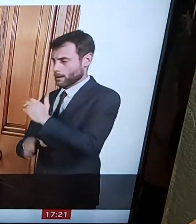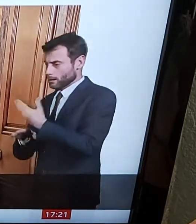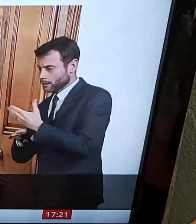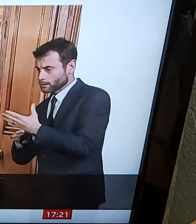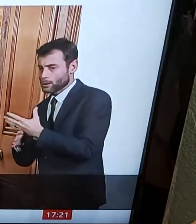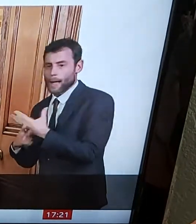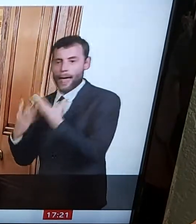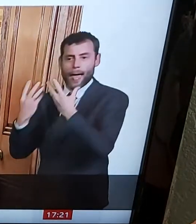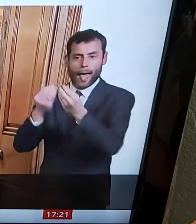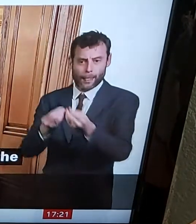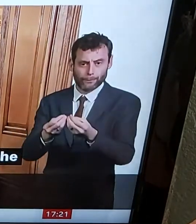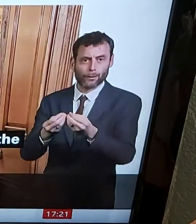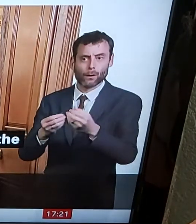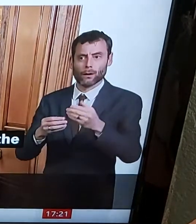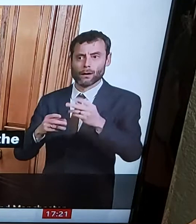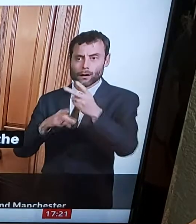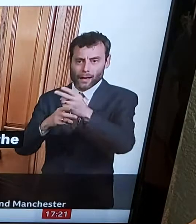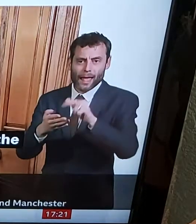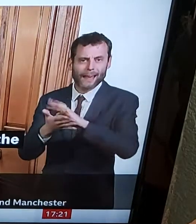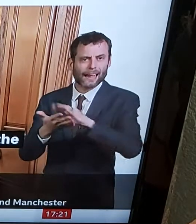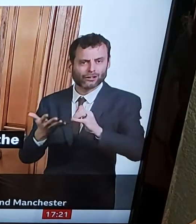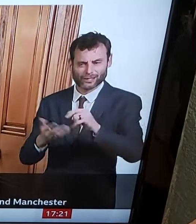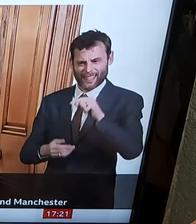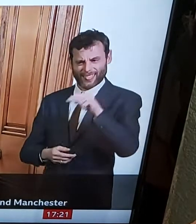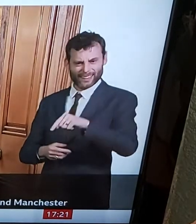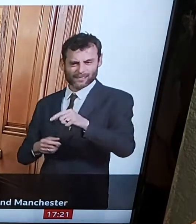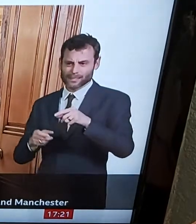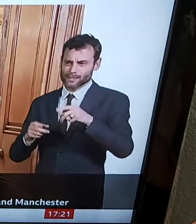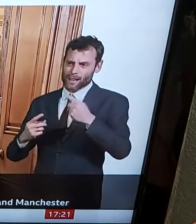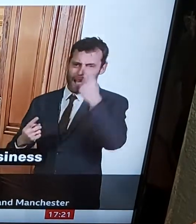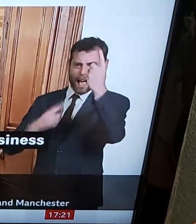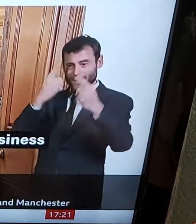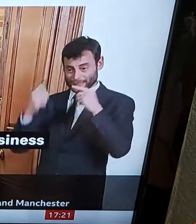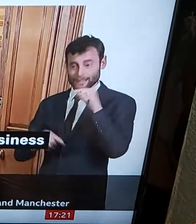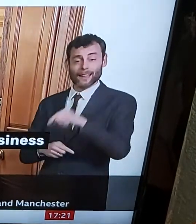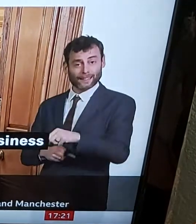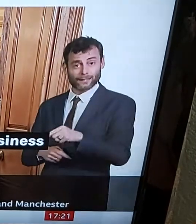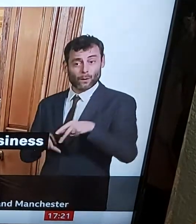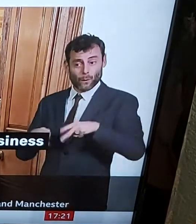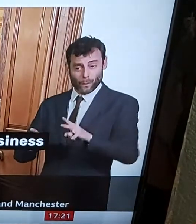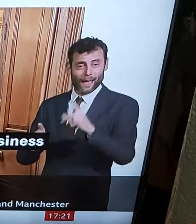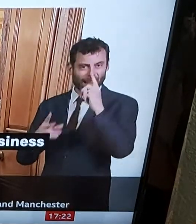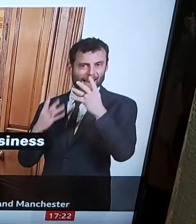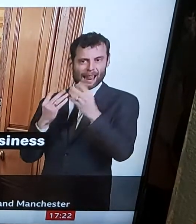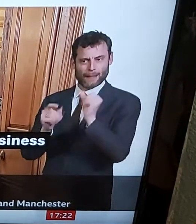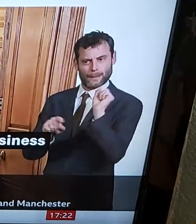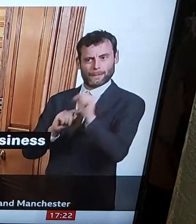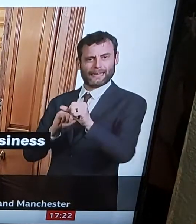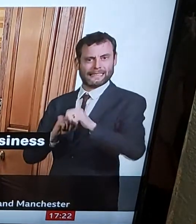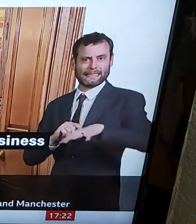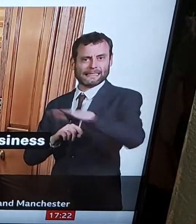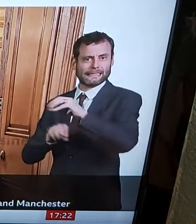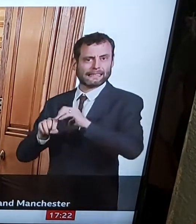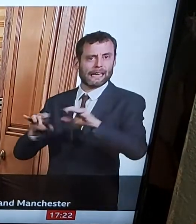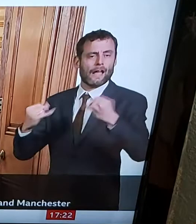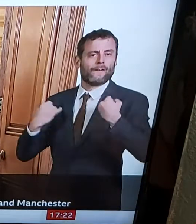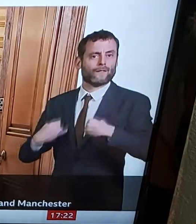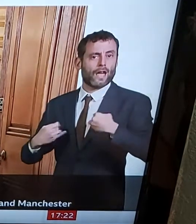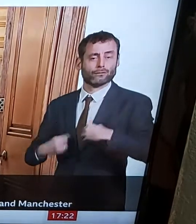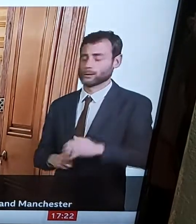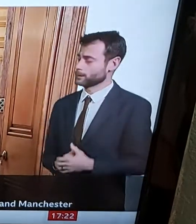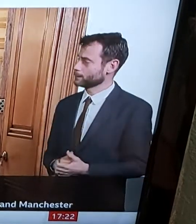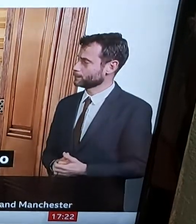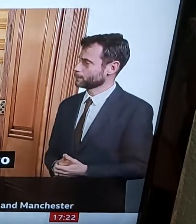government, and enlightened business people that I think will help us to beat this virus. And I'm grateful to you for the opportunity